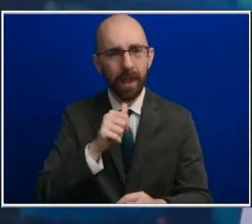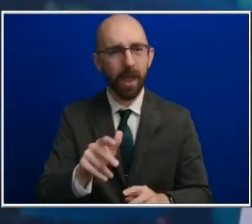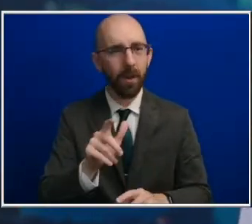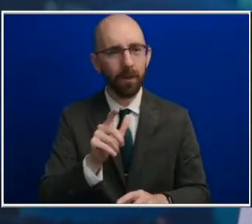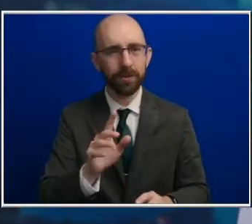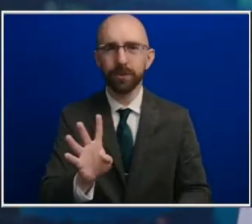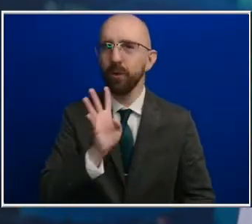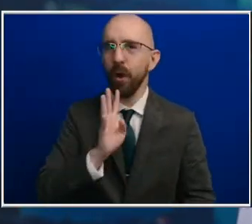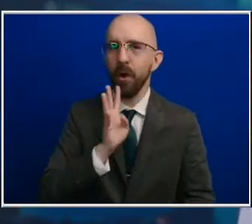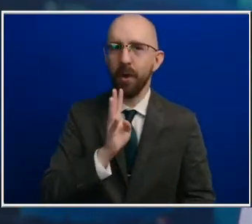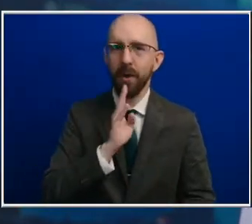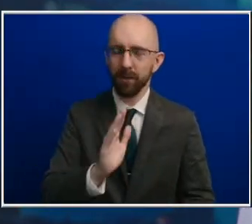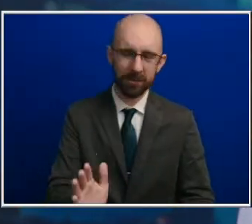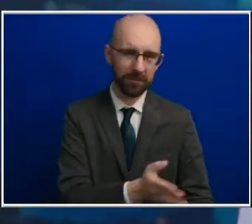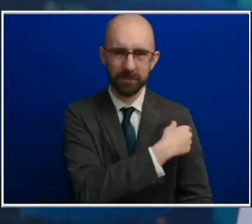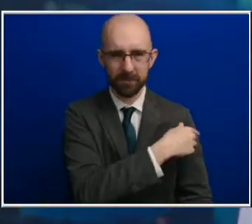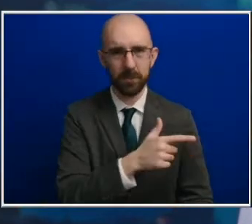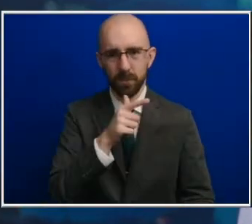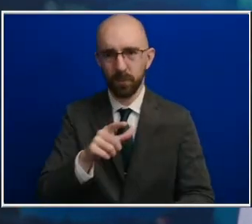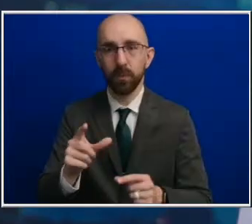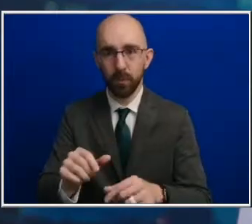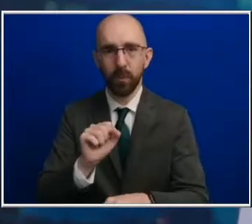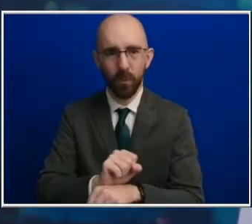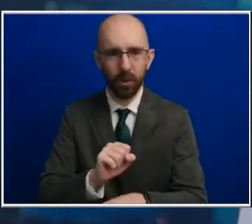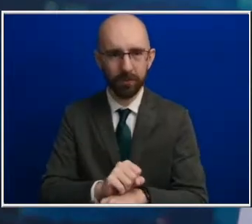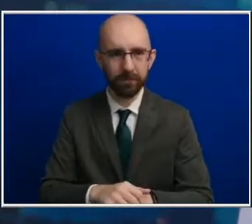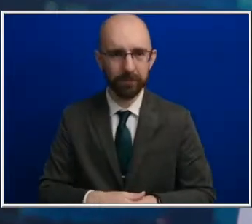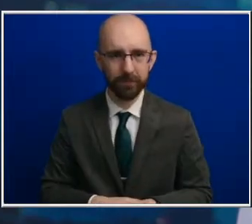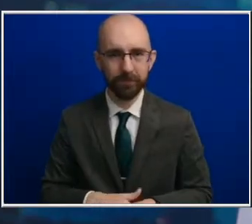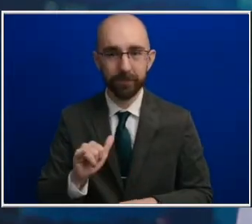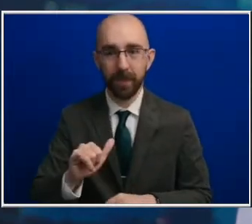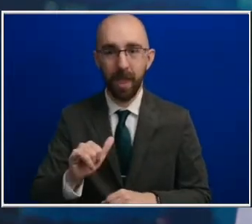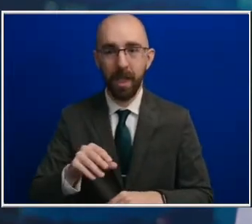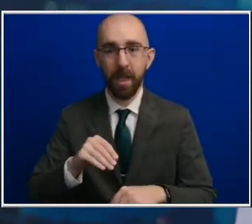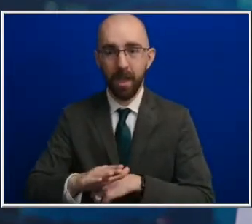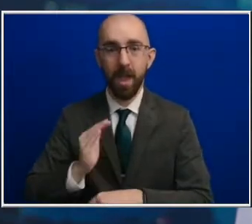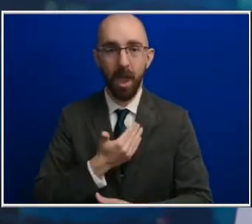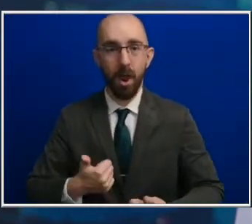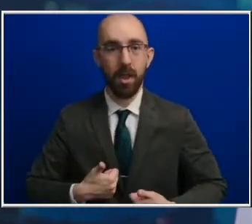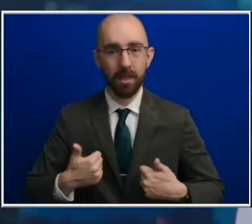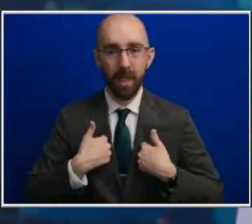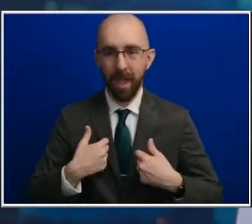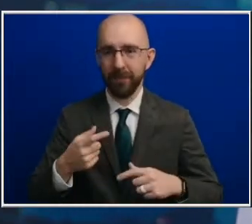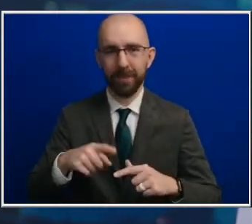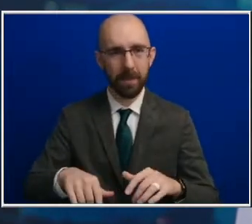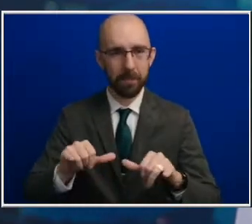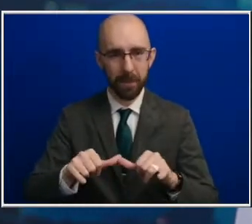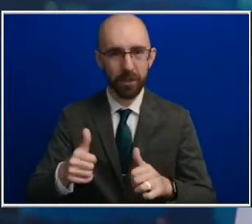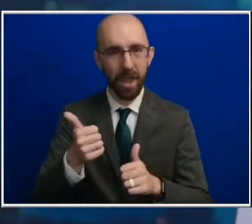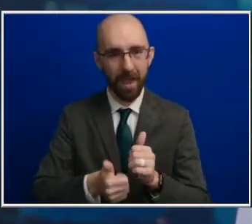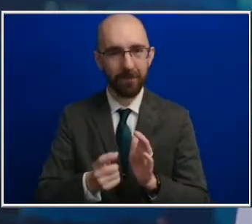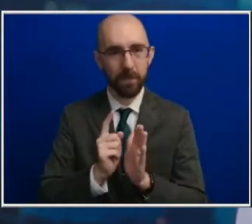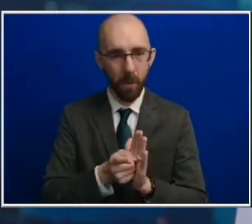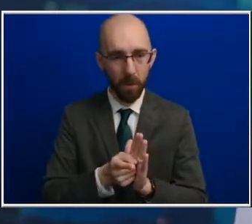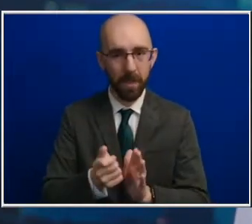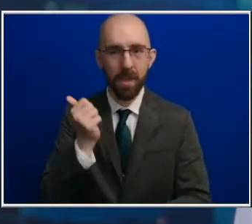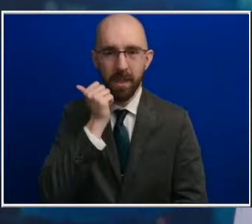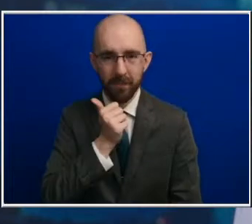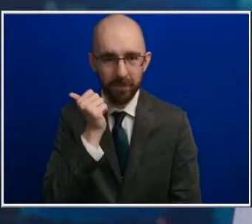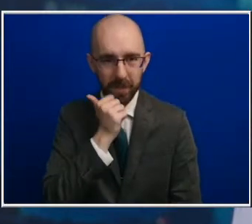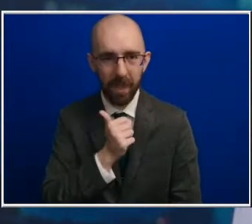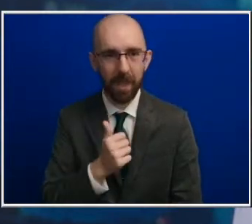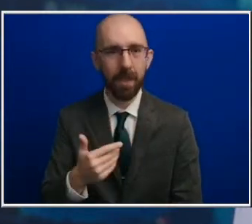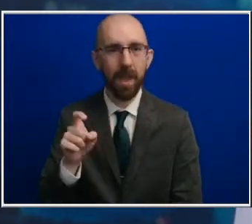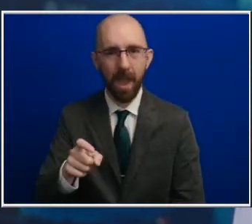it. So that impact in our lives is so immeasurable every moment of every day. We have to trust each